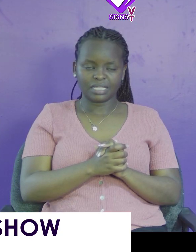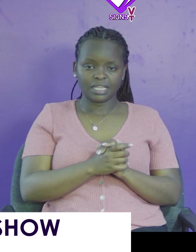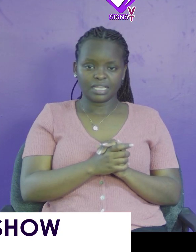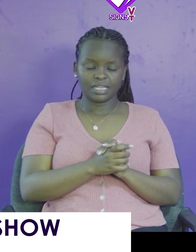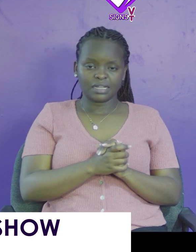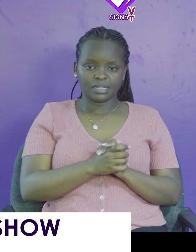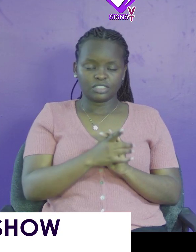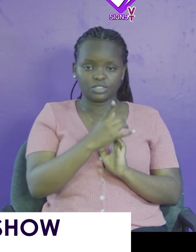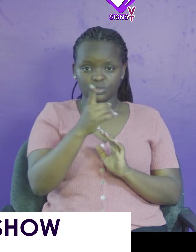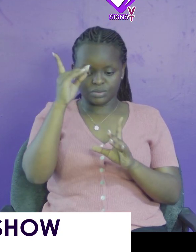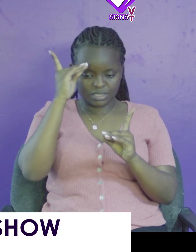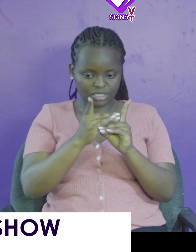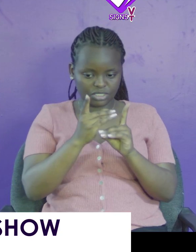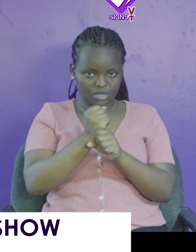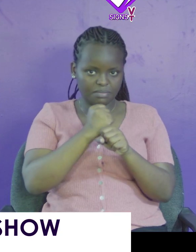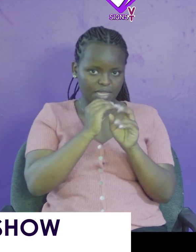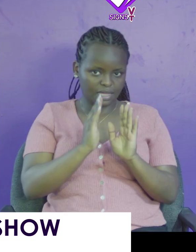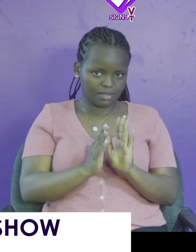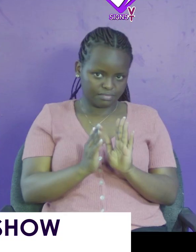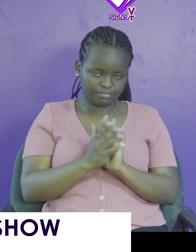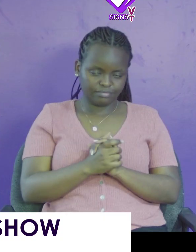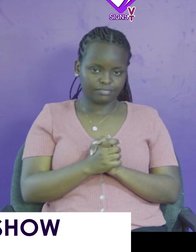making. Yeah. Decision maker.